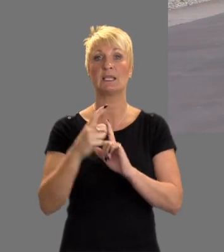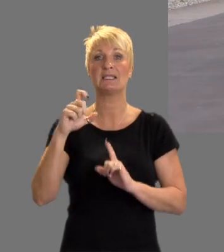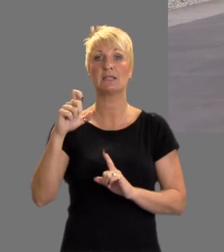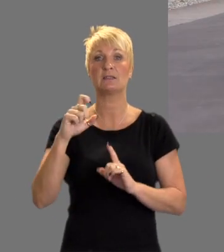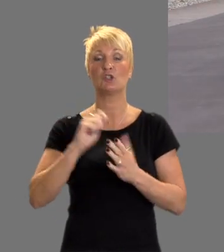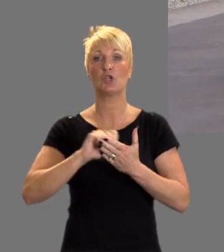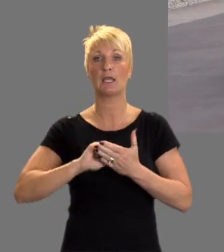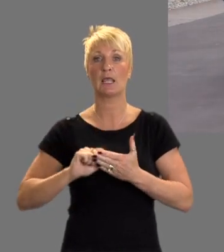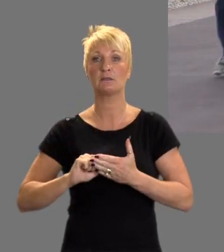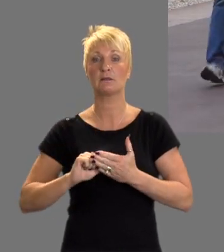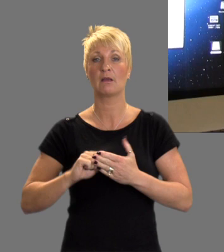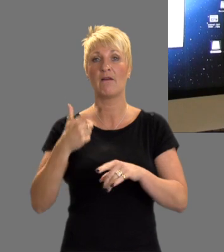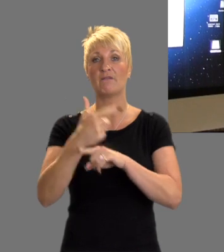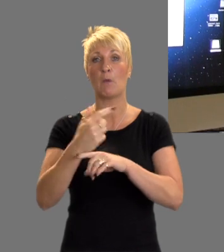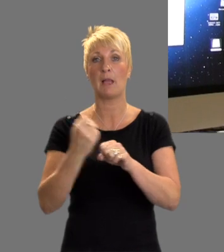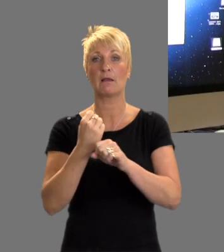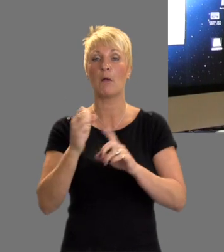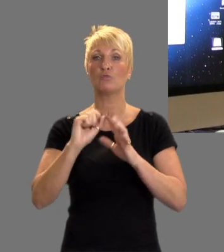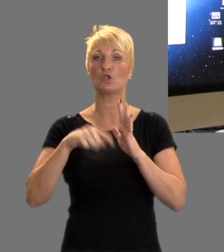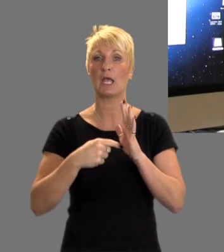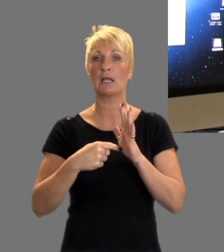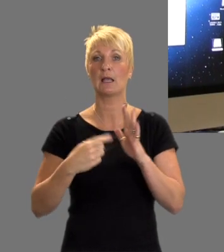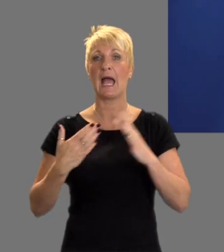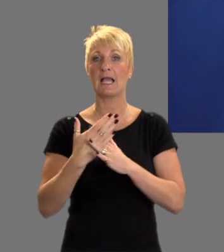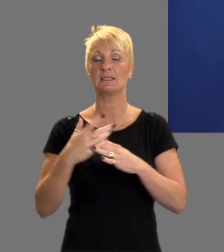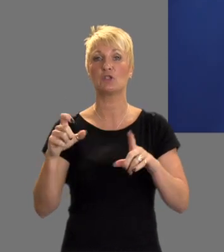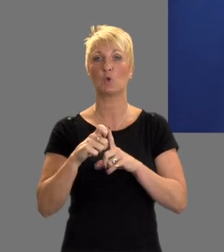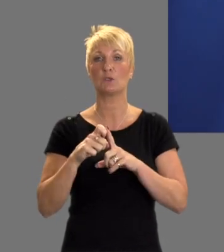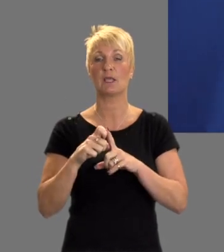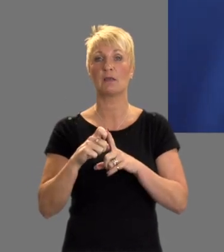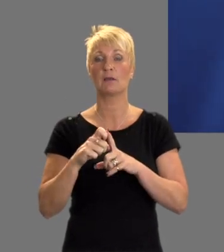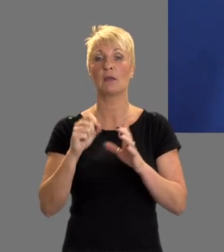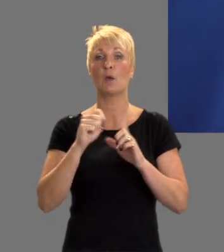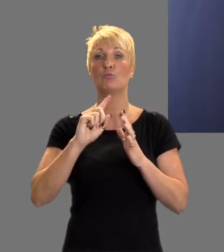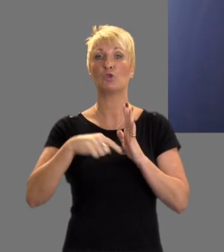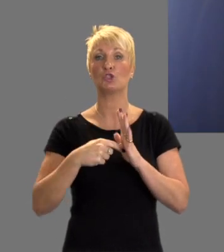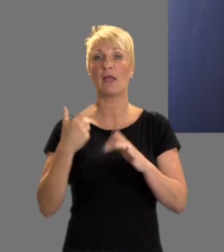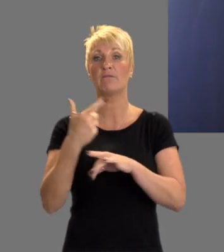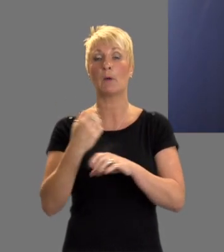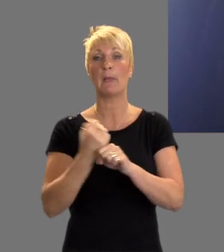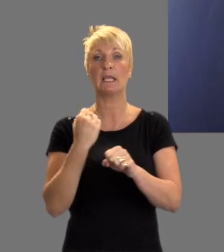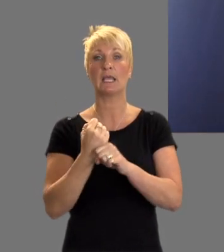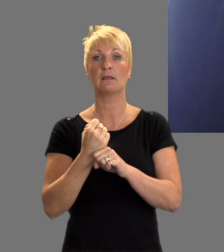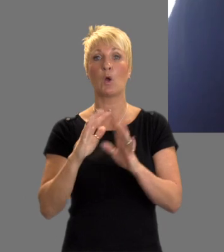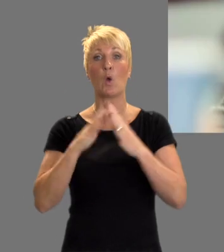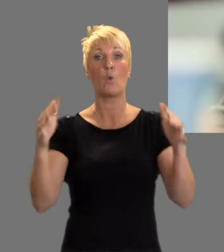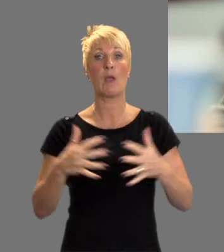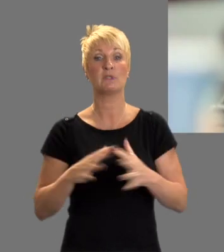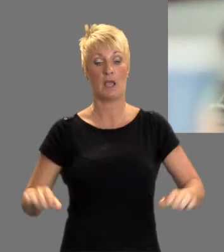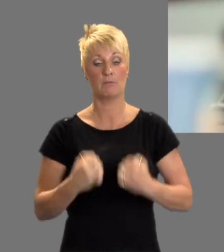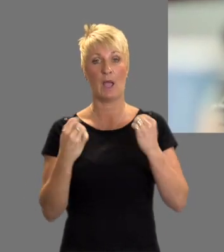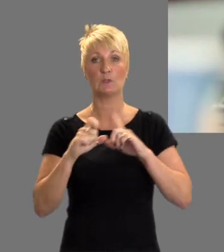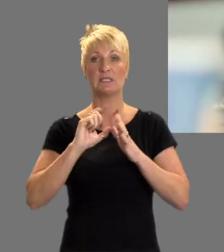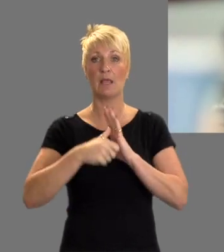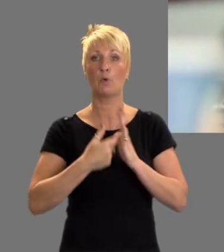citizen journalists as a filmmaker on a project run by Access Dorset. The project uses filmmaking combined with a website to empower